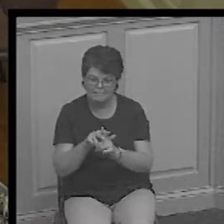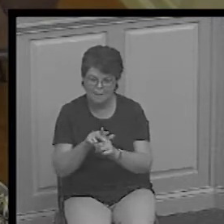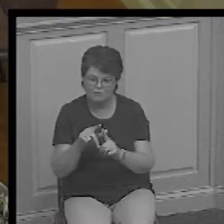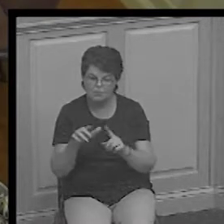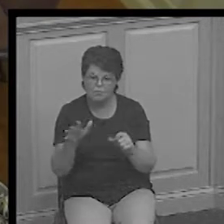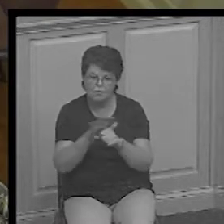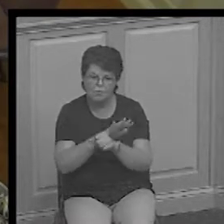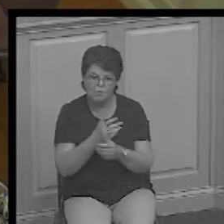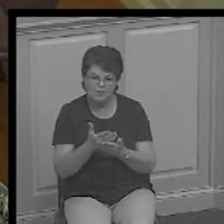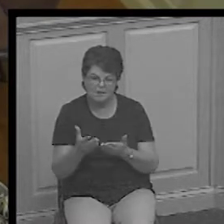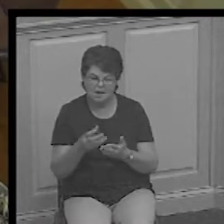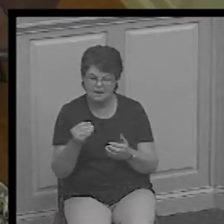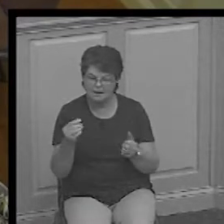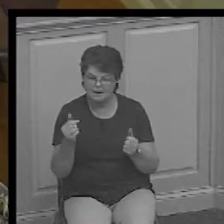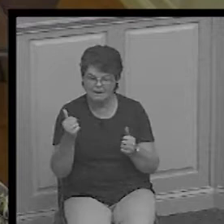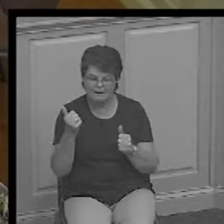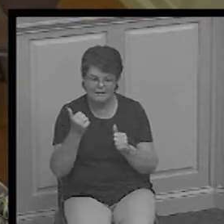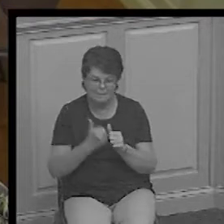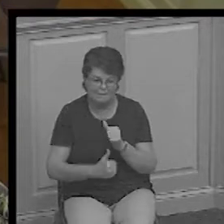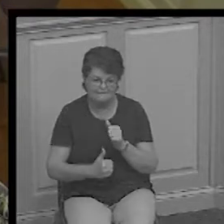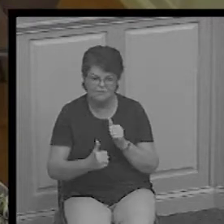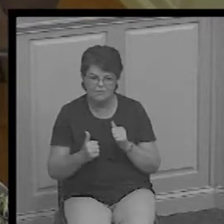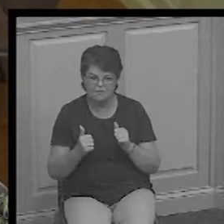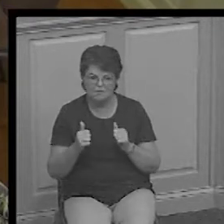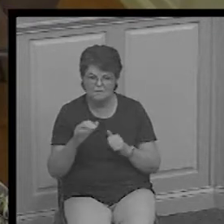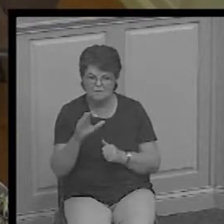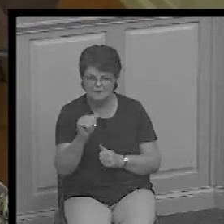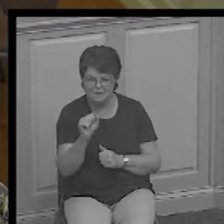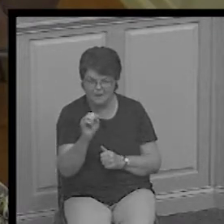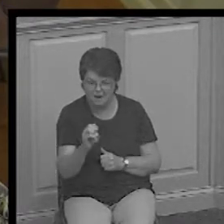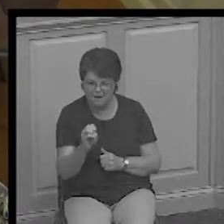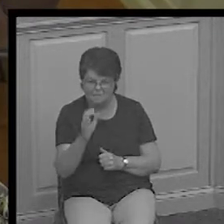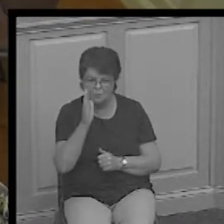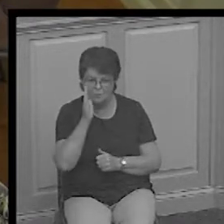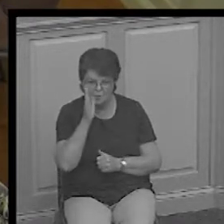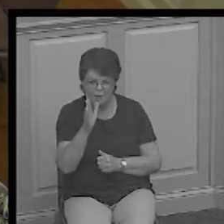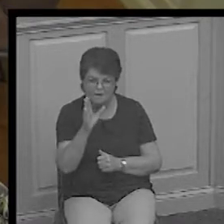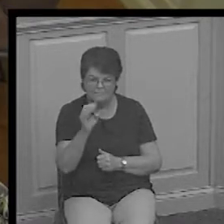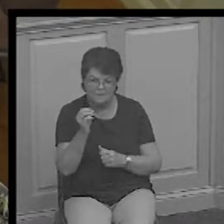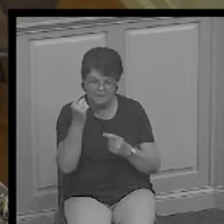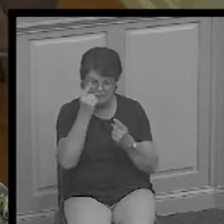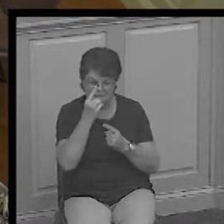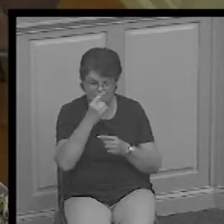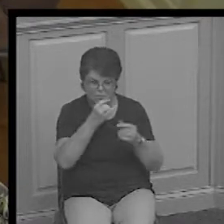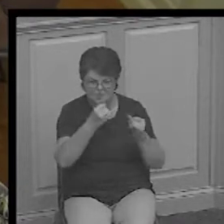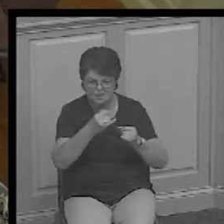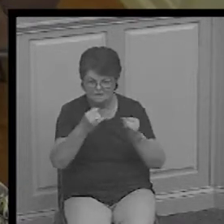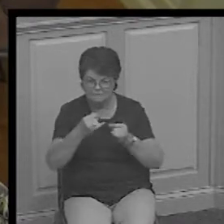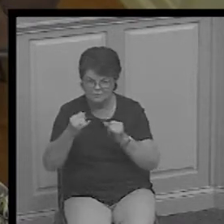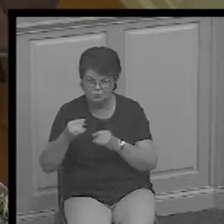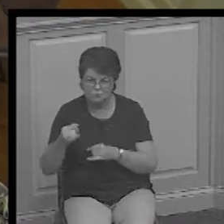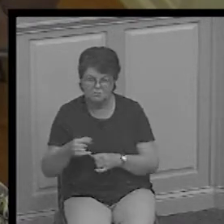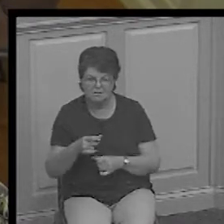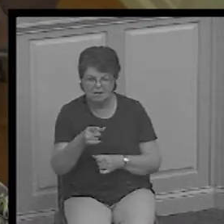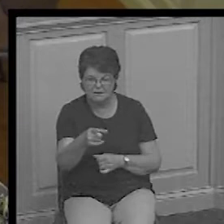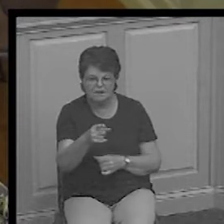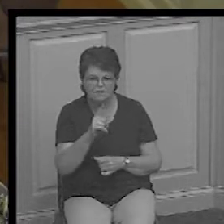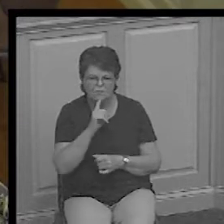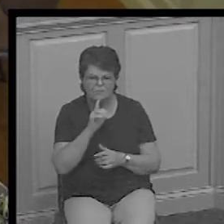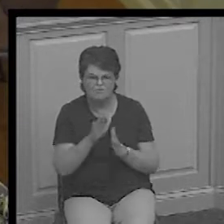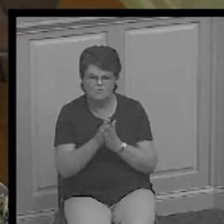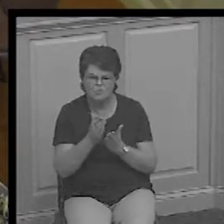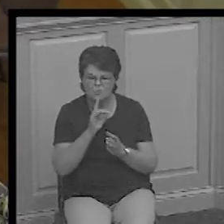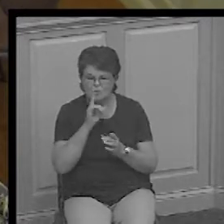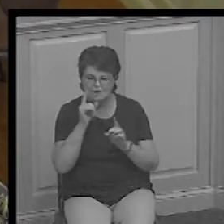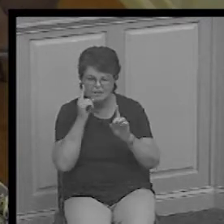thing, and every case will be considered individually. And this is really geared towards